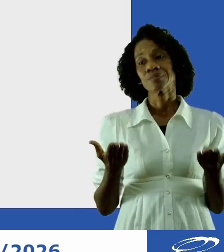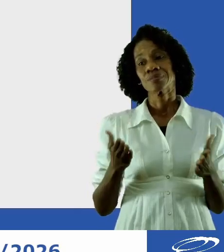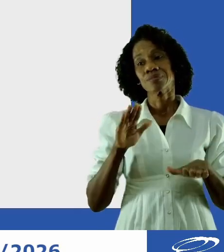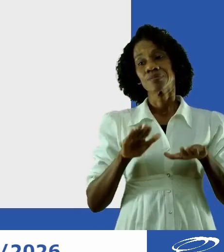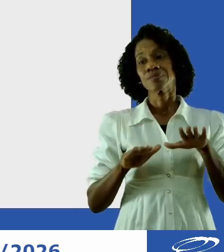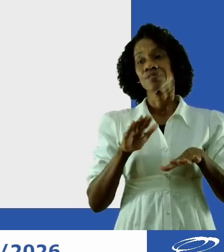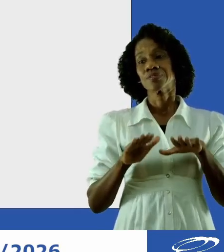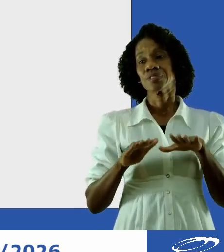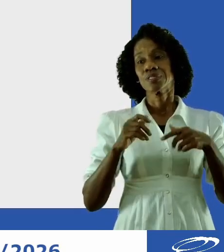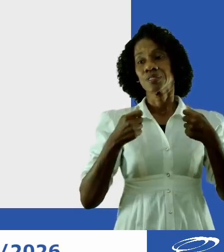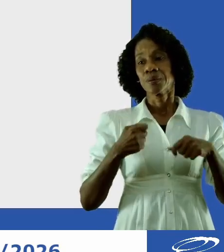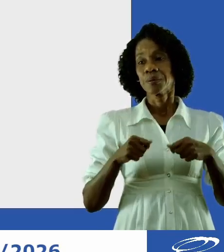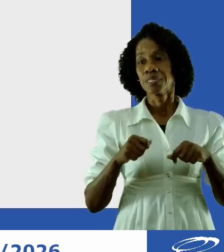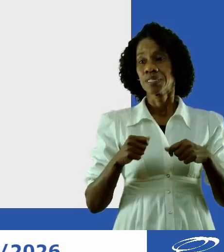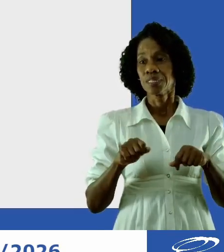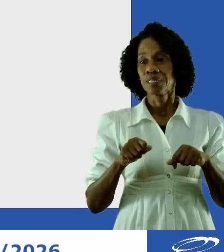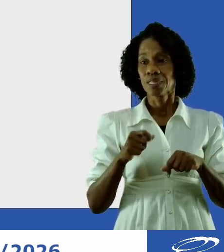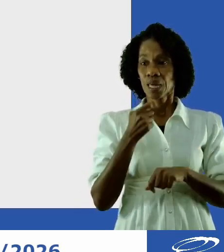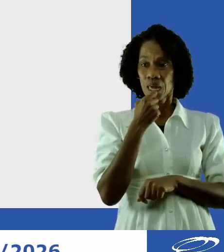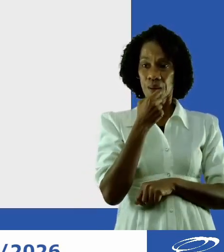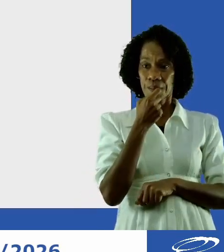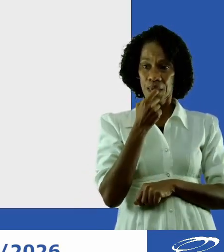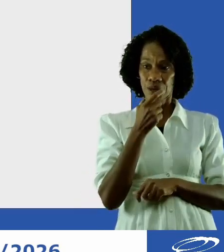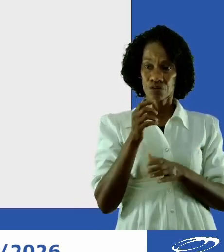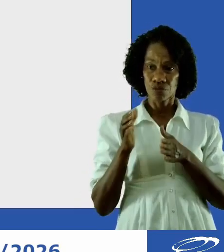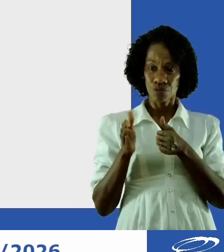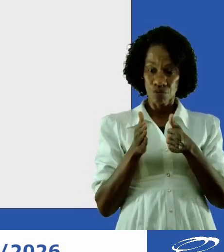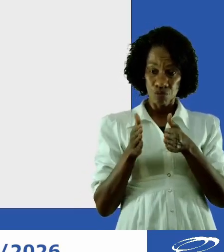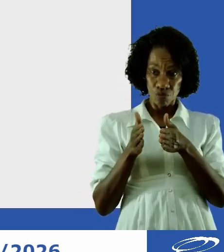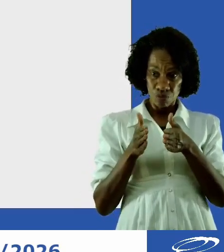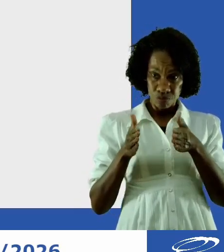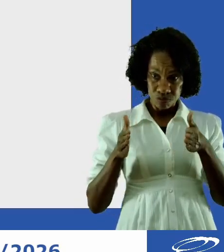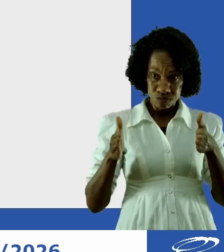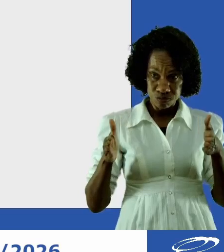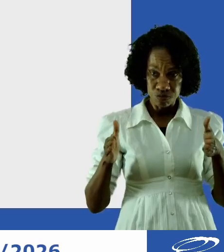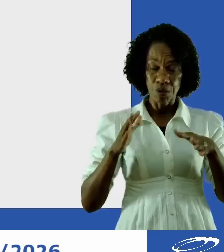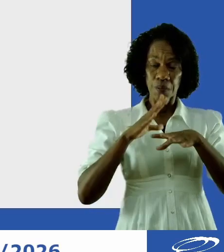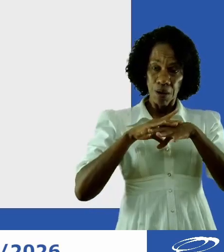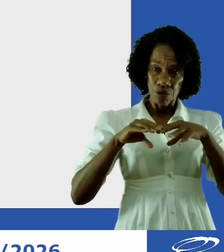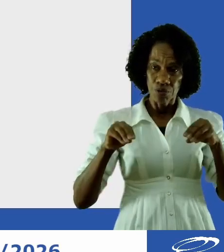to increase the curation rate. And third,